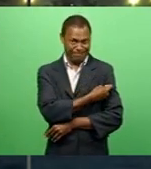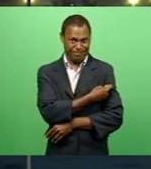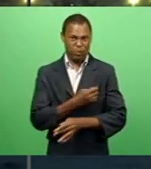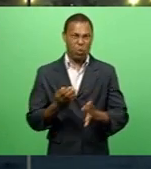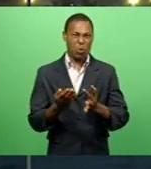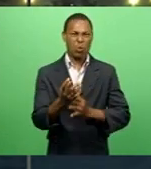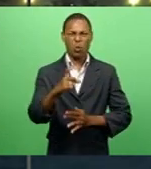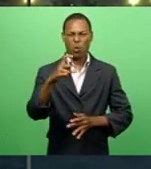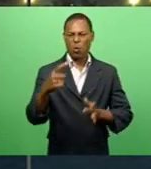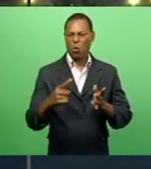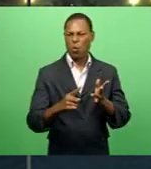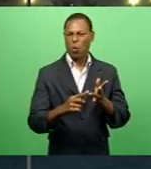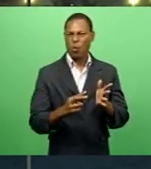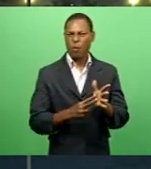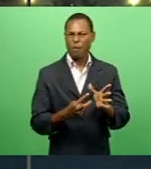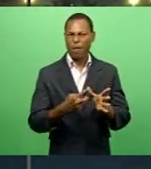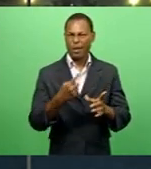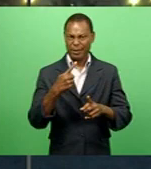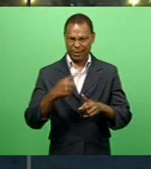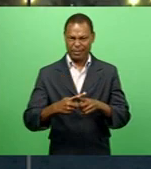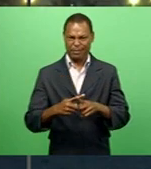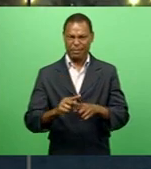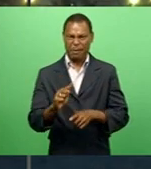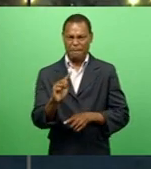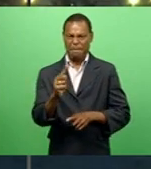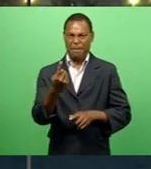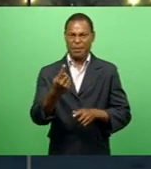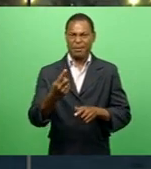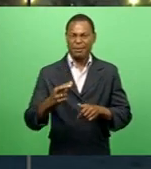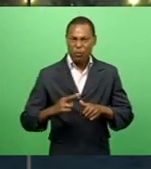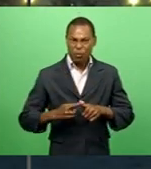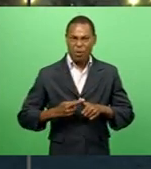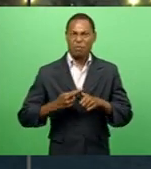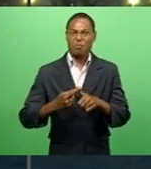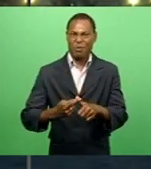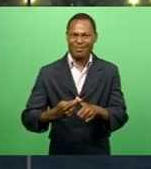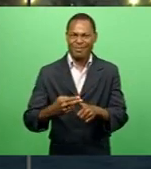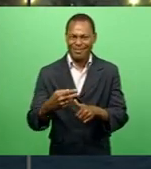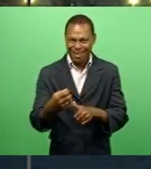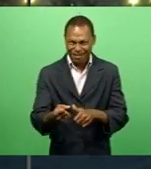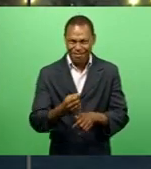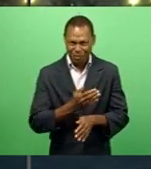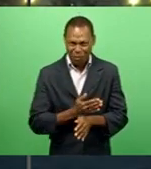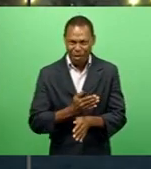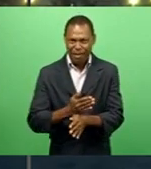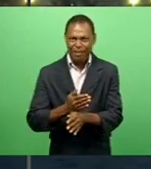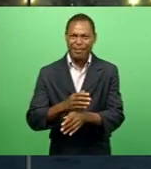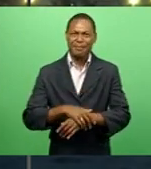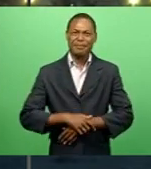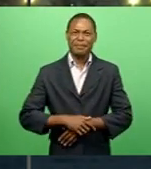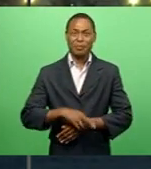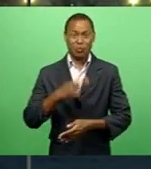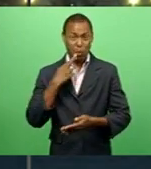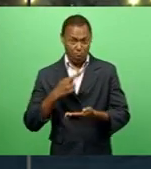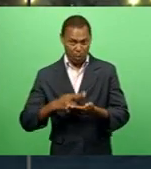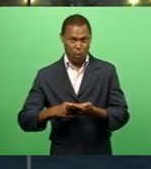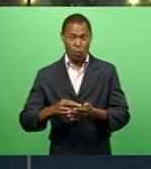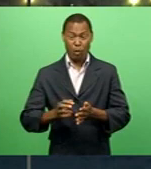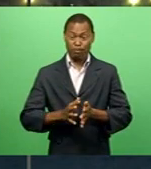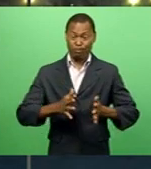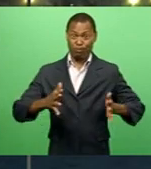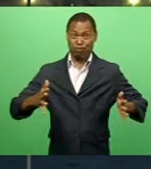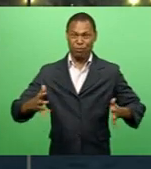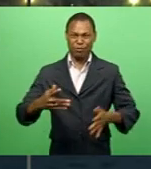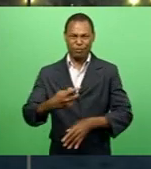COVAX facility will be administered first to frontline workers. As Felipe Naikaso reports, the vaccine is a huge step